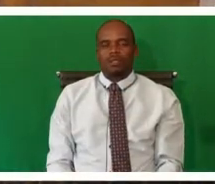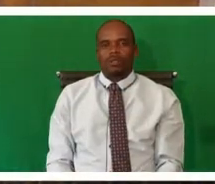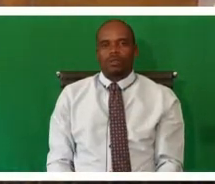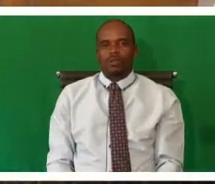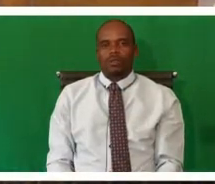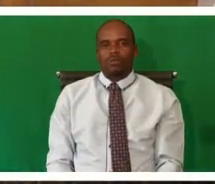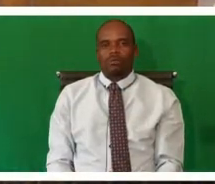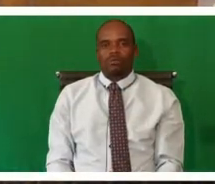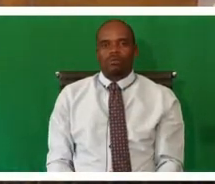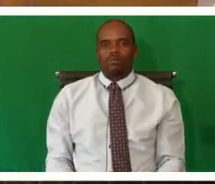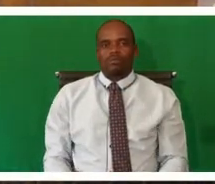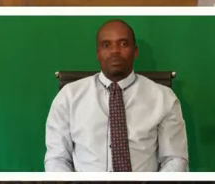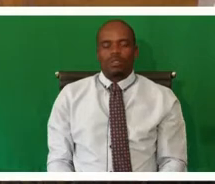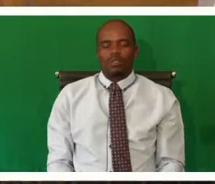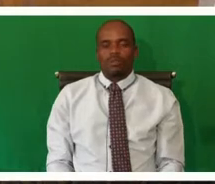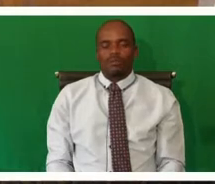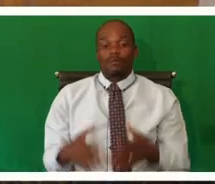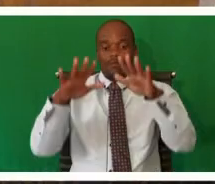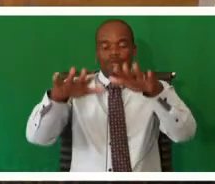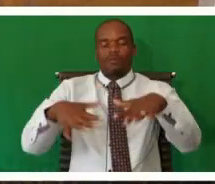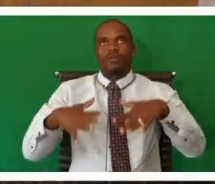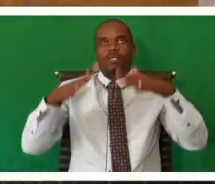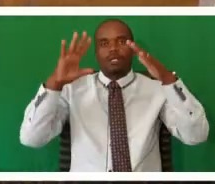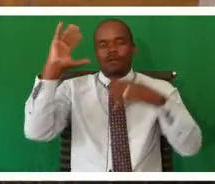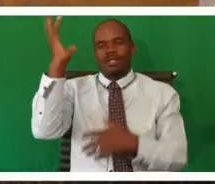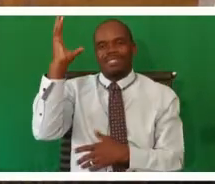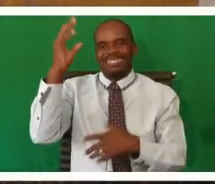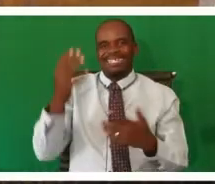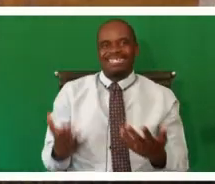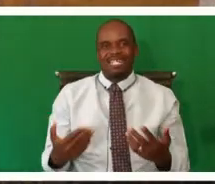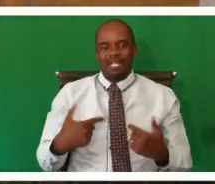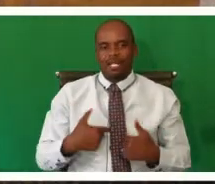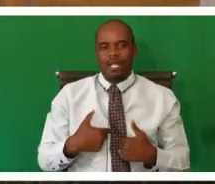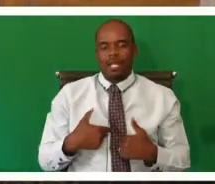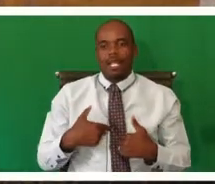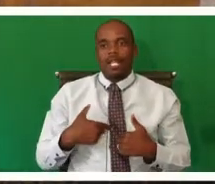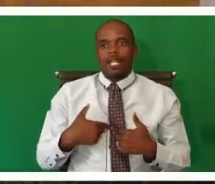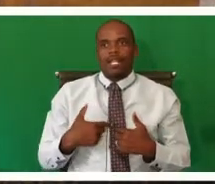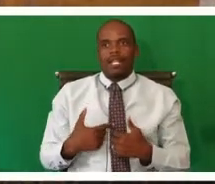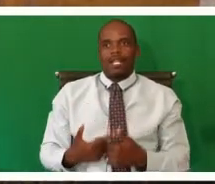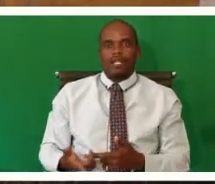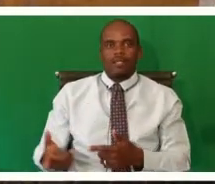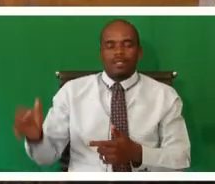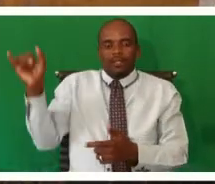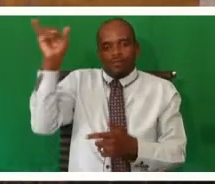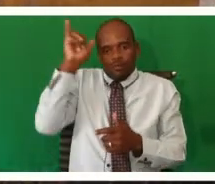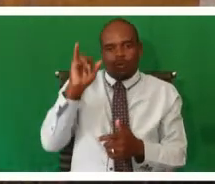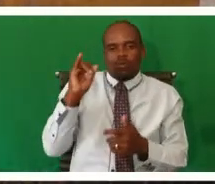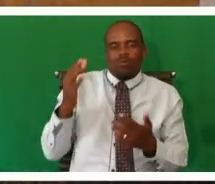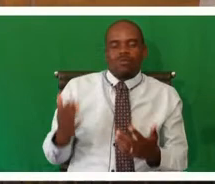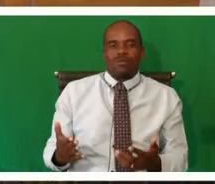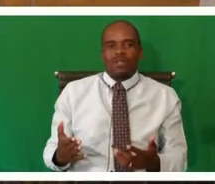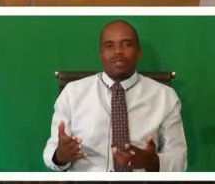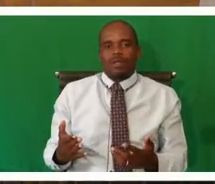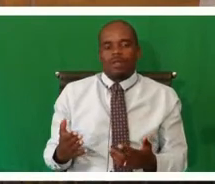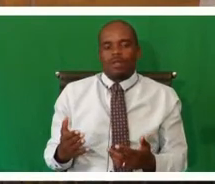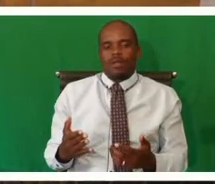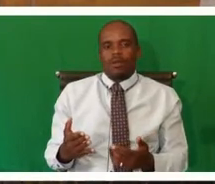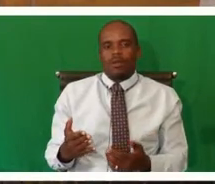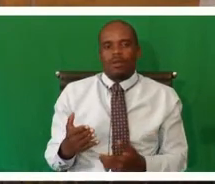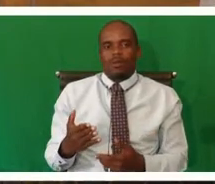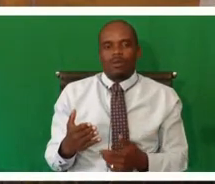State Legislature, I have informed this House of the date and time on which the Honorable Premier will